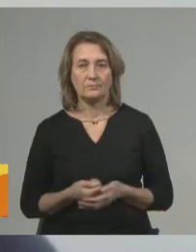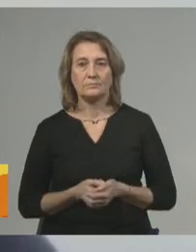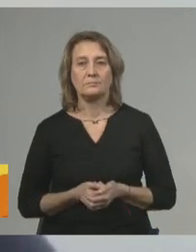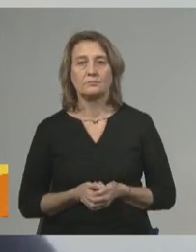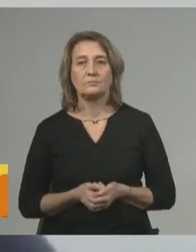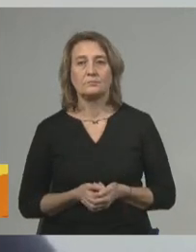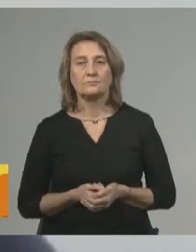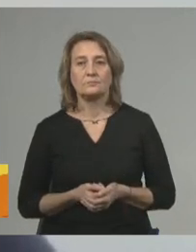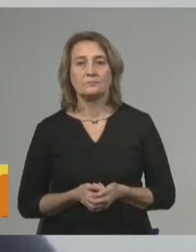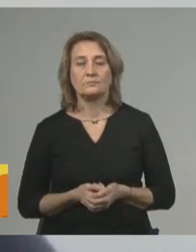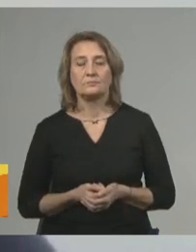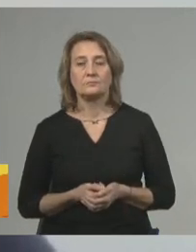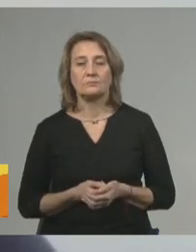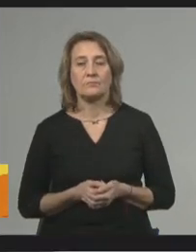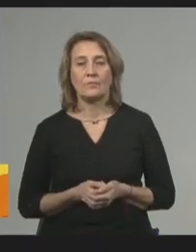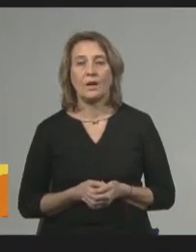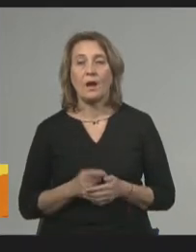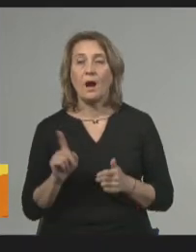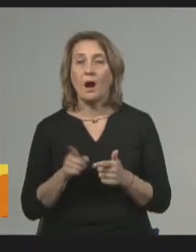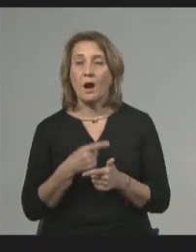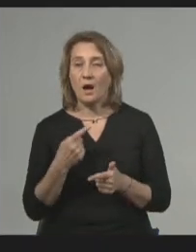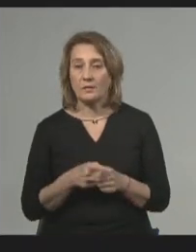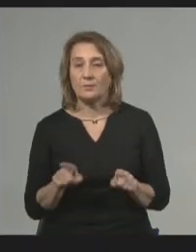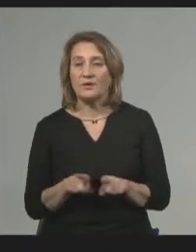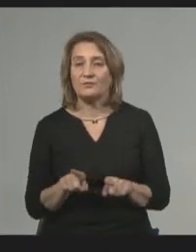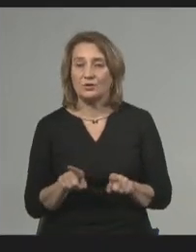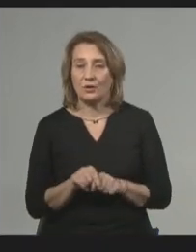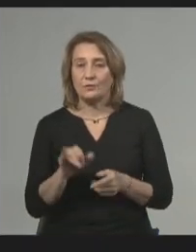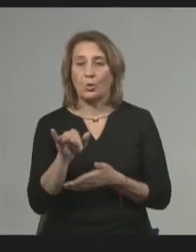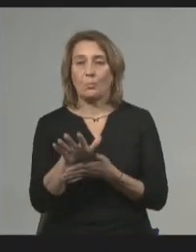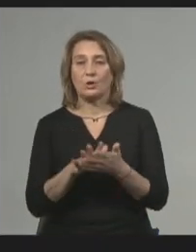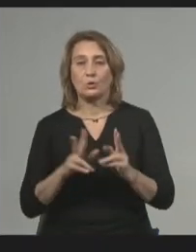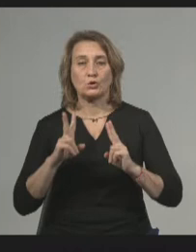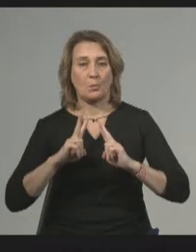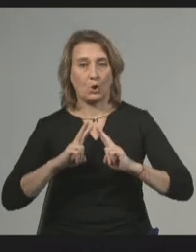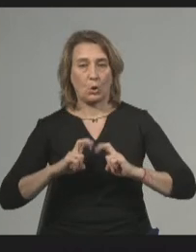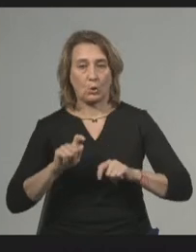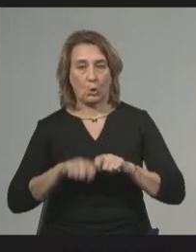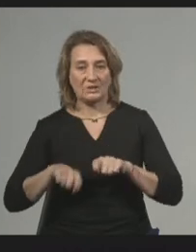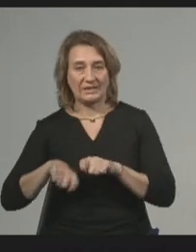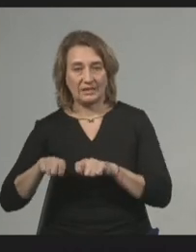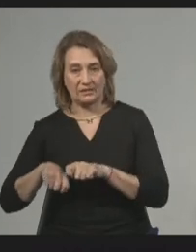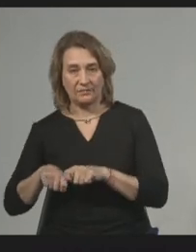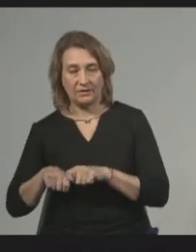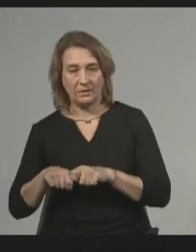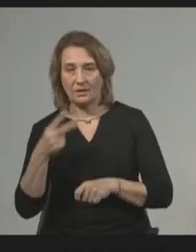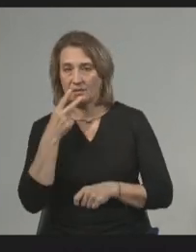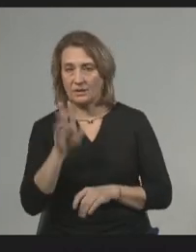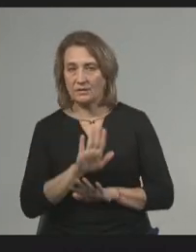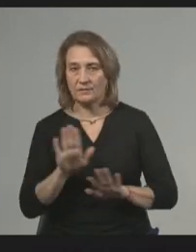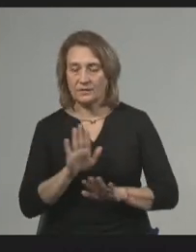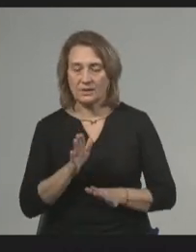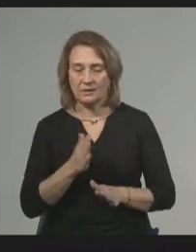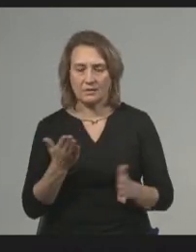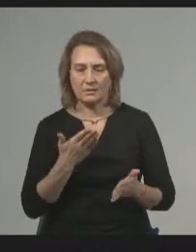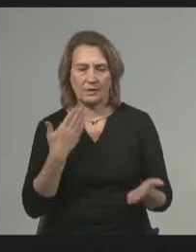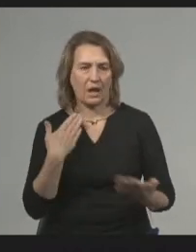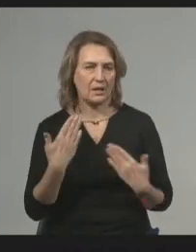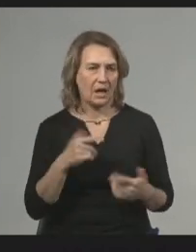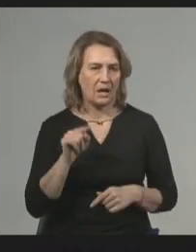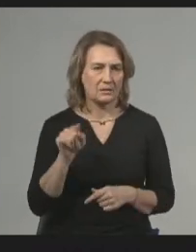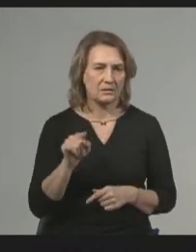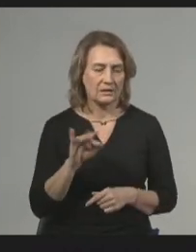when we keep doing investigations that revealed that as well uh is possibly doing doing some things or